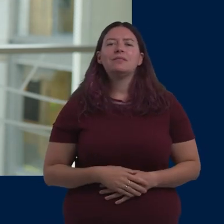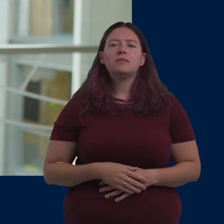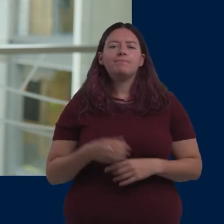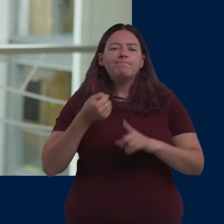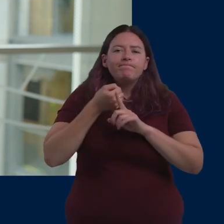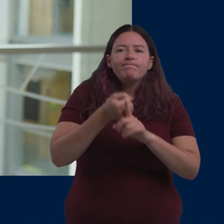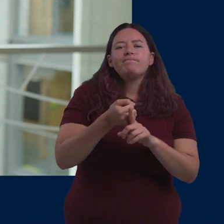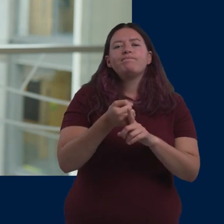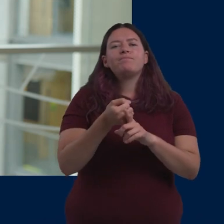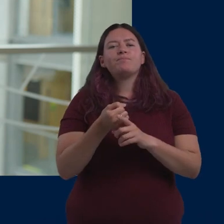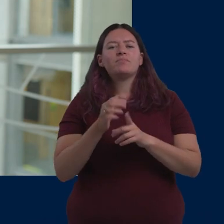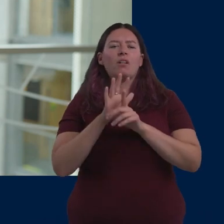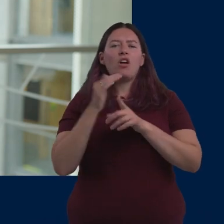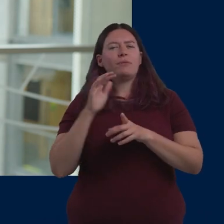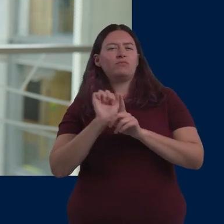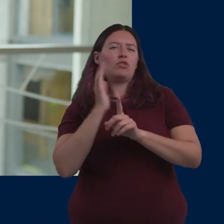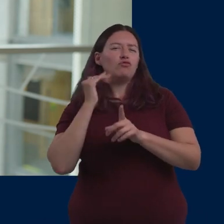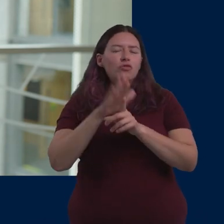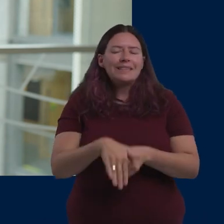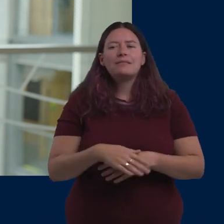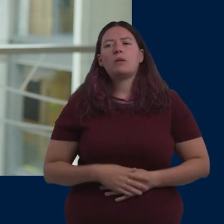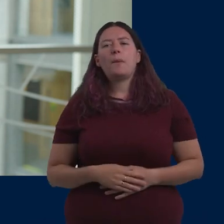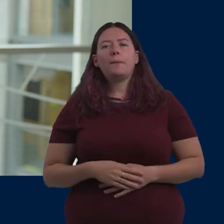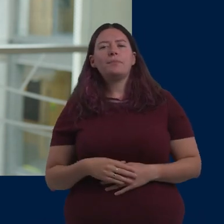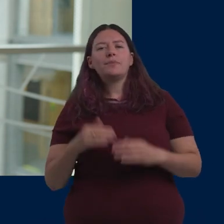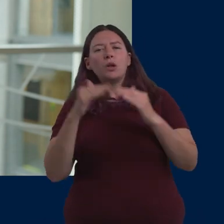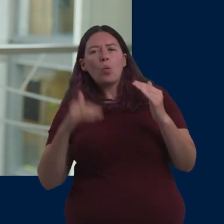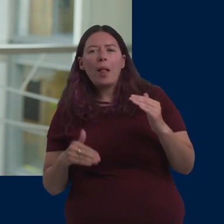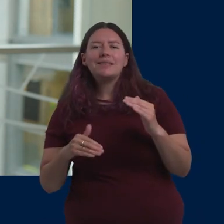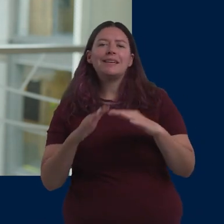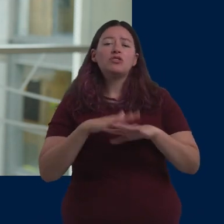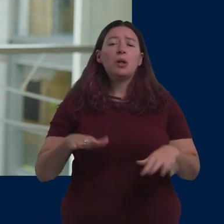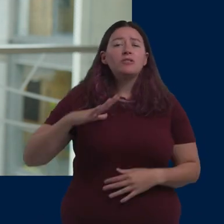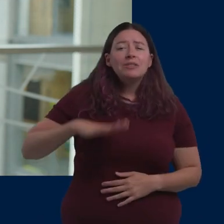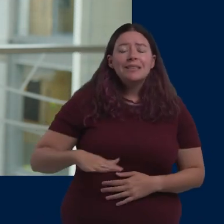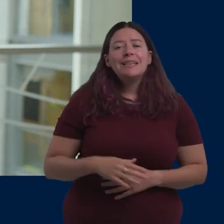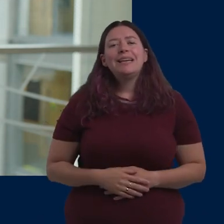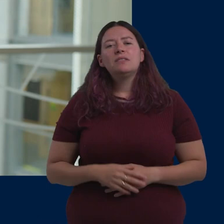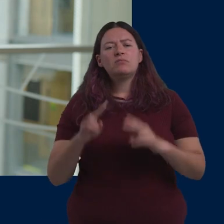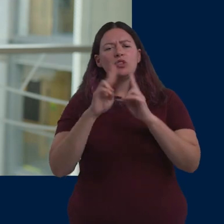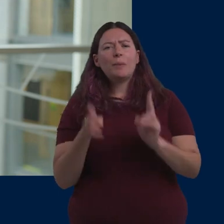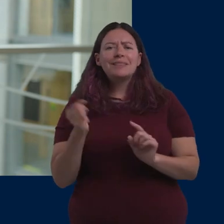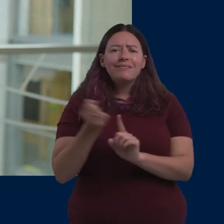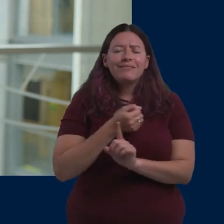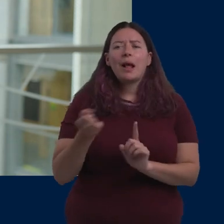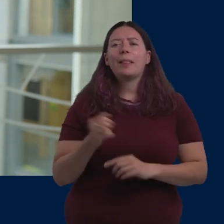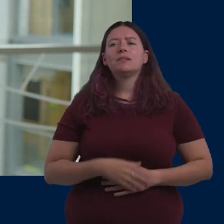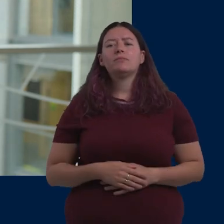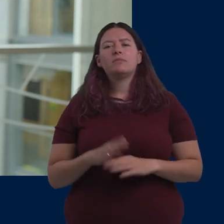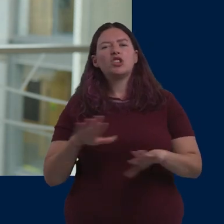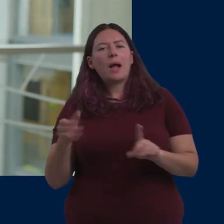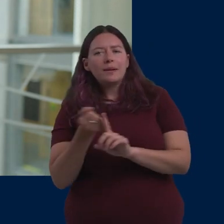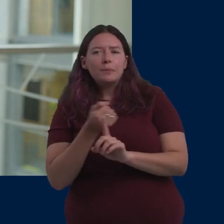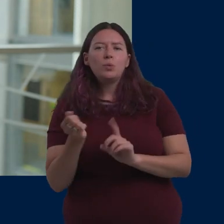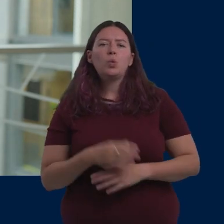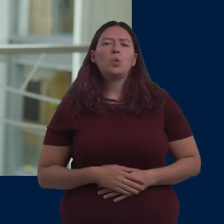and advocating against racism, inequality, children in need, domestic violence, child abuse, and the